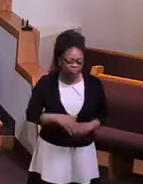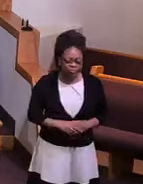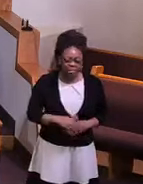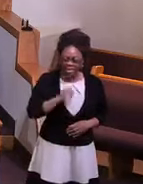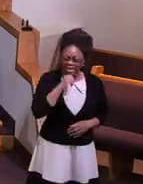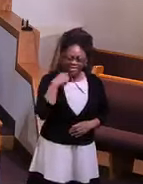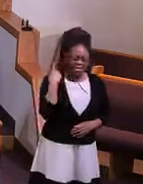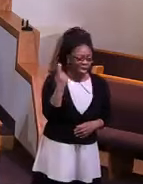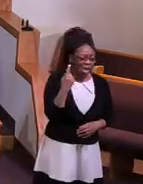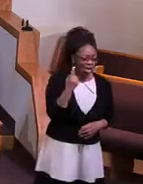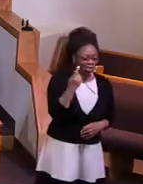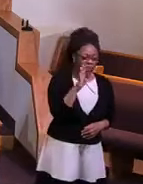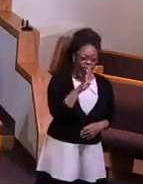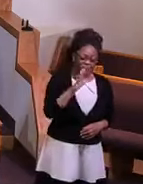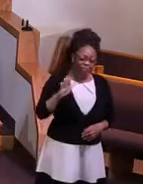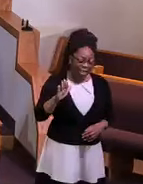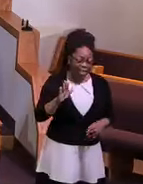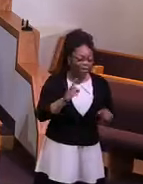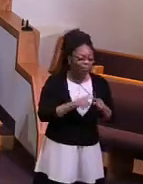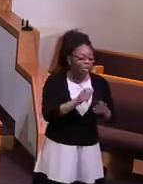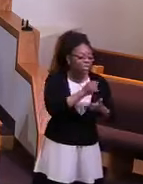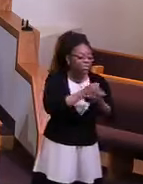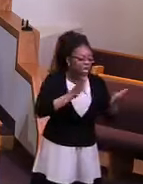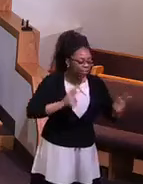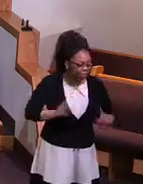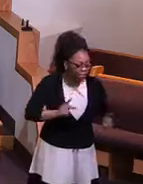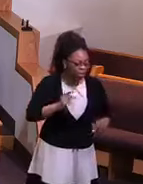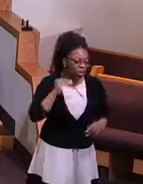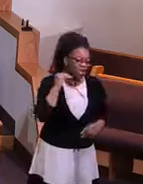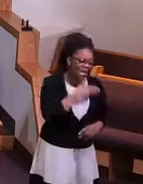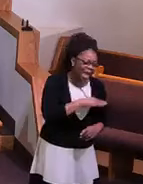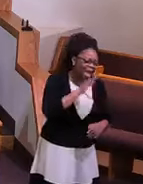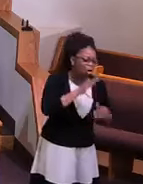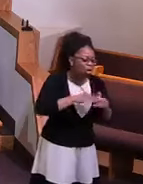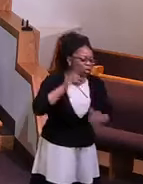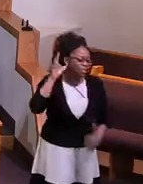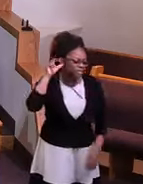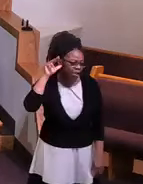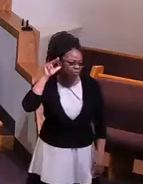Not only I-45, there are some folks who lie on the devil.